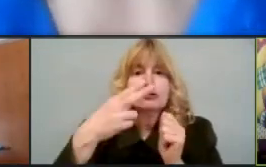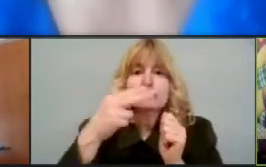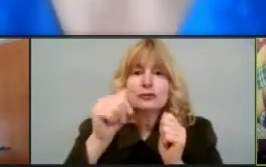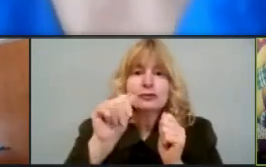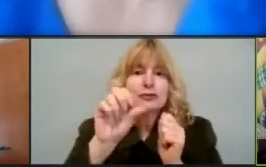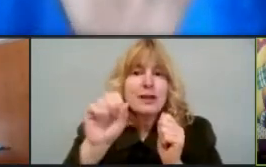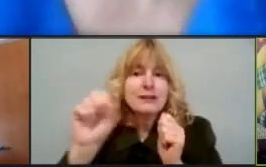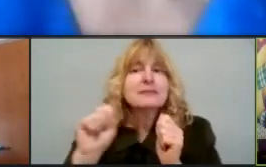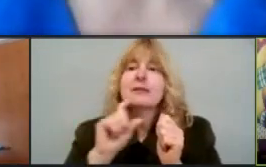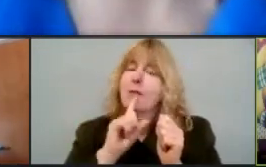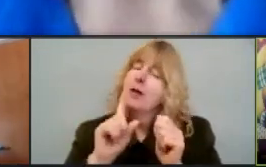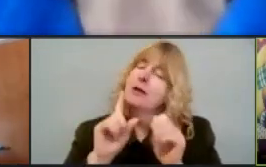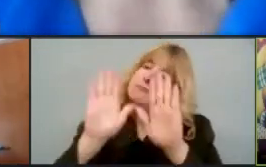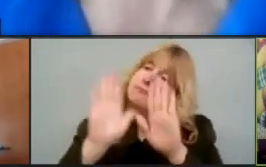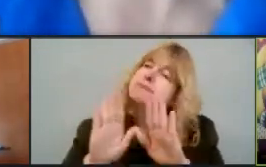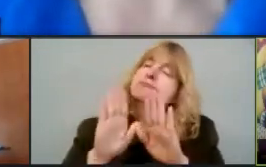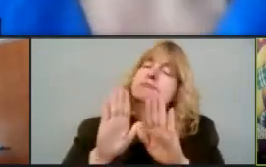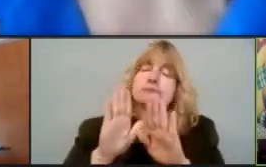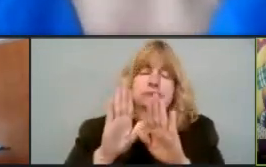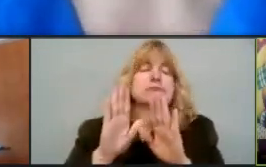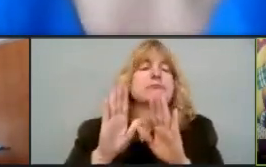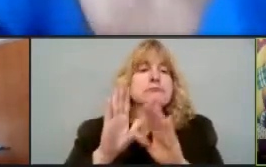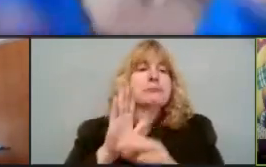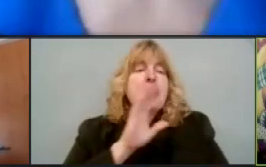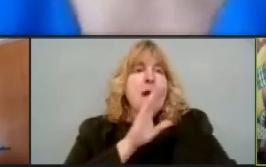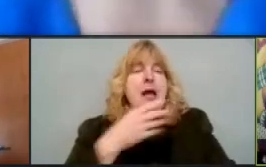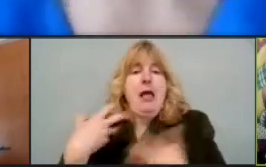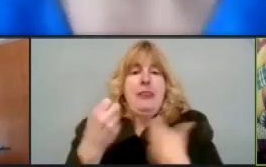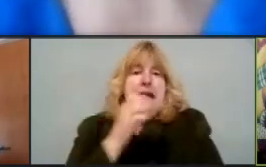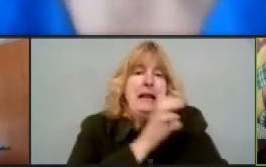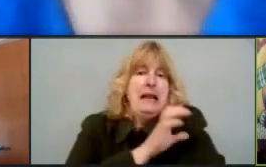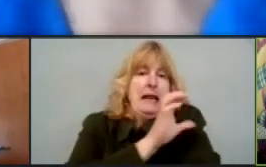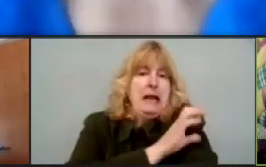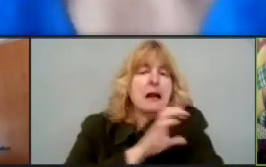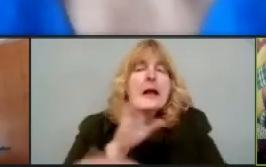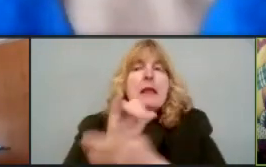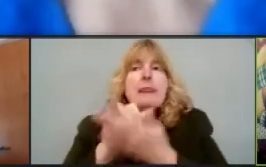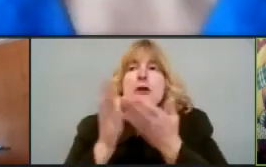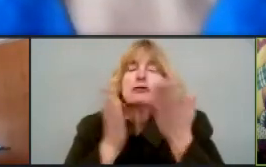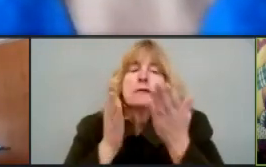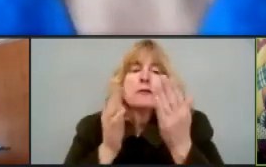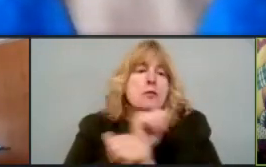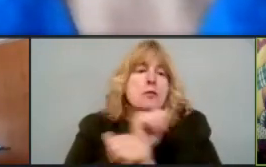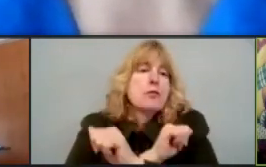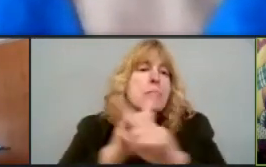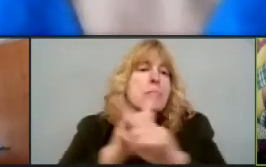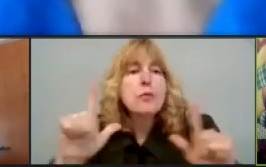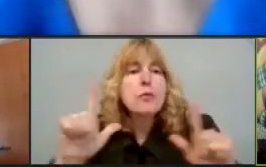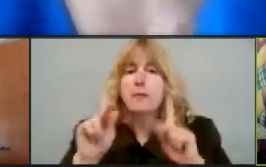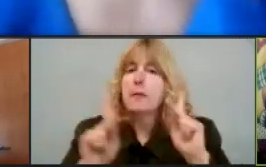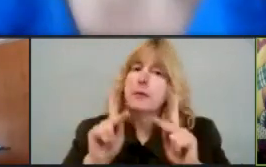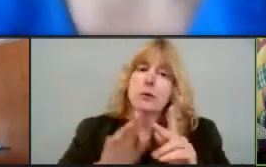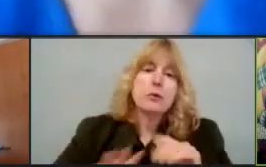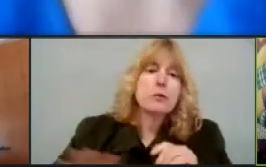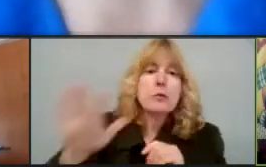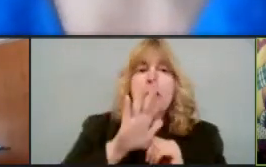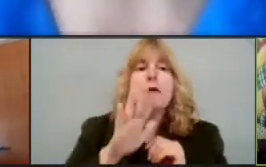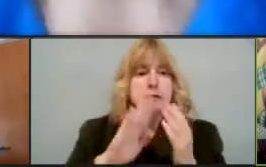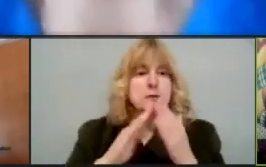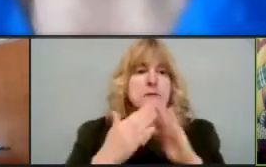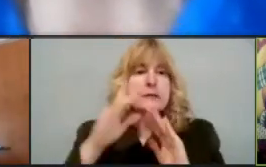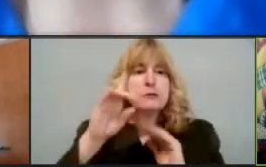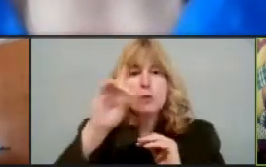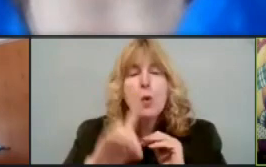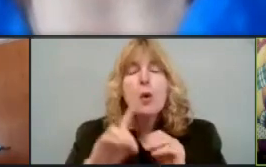federally qualified health clinics that helps to serve all types of people throughout the city of Detroit, but a particular